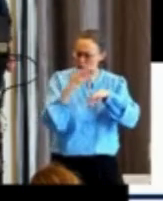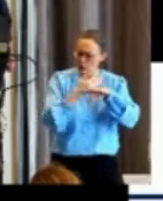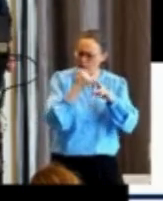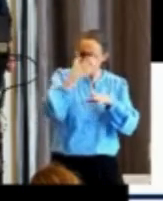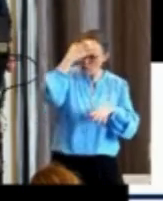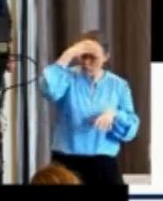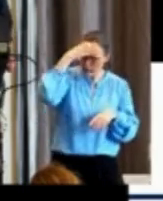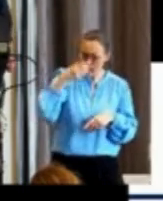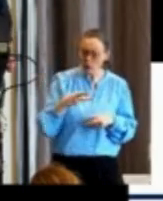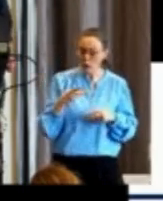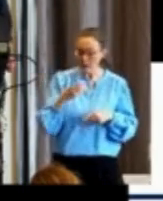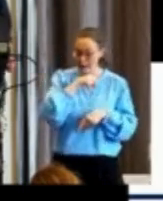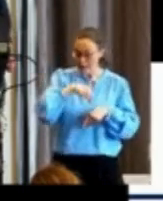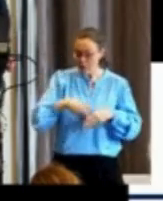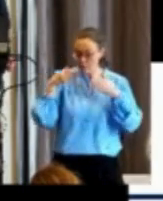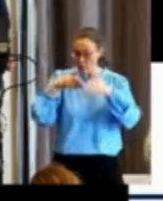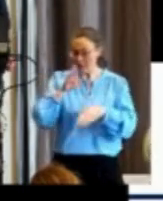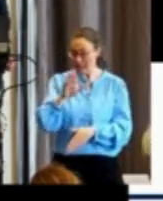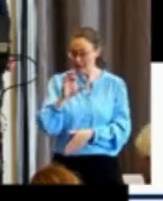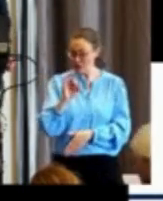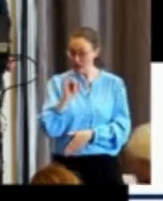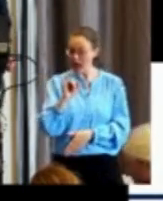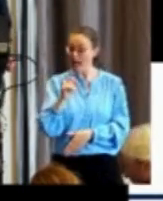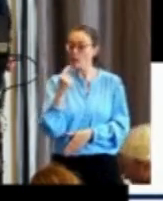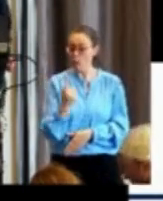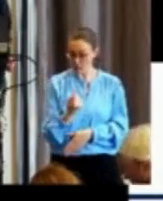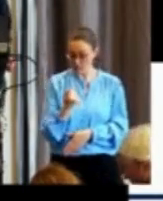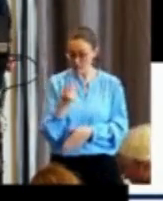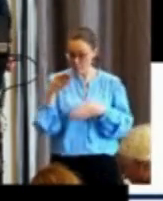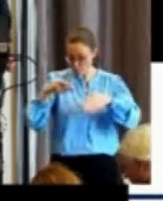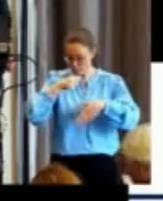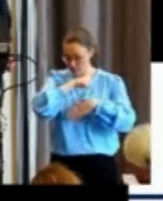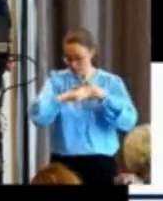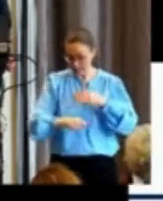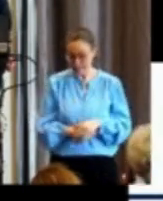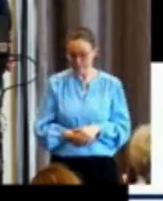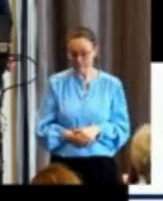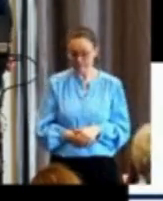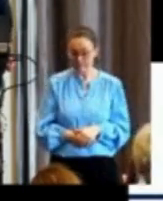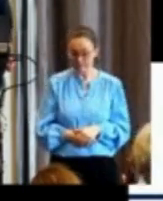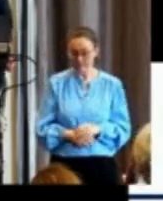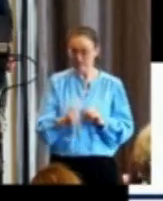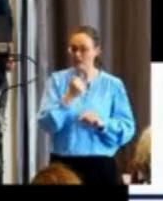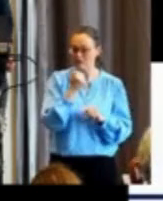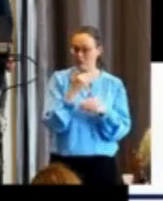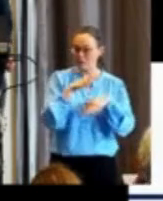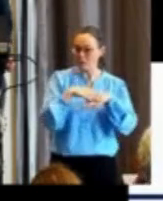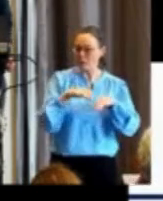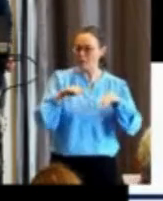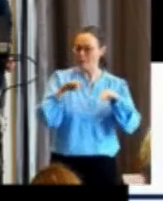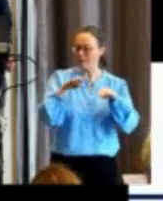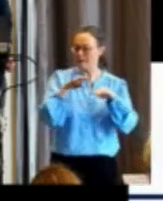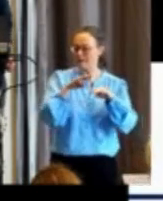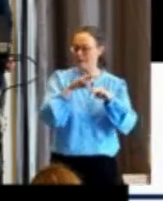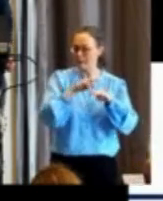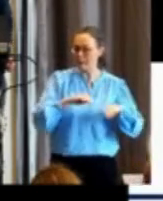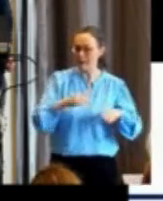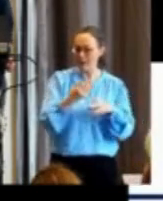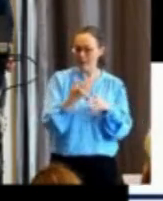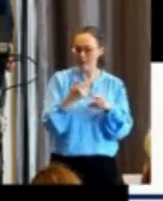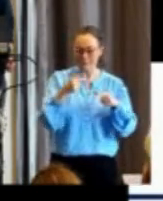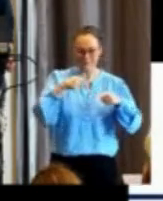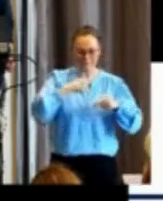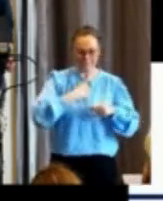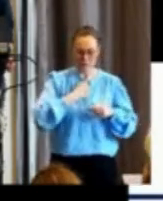brain. We're going to focus on LGI1 for the purpose of this presentation. It's the predominant form, and the majority of the individuals that